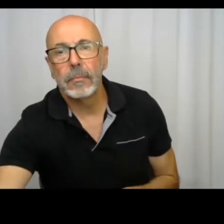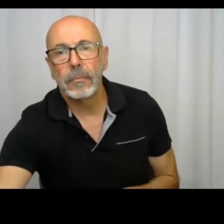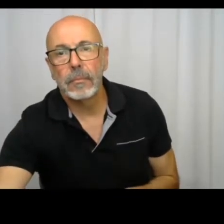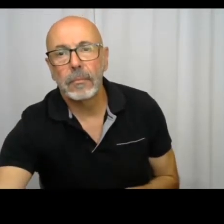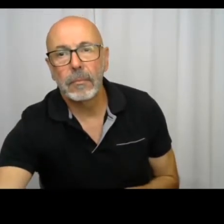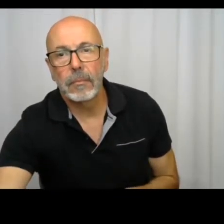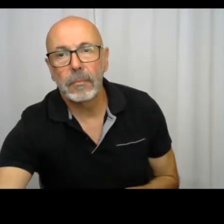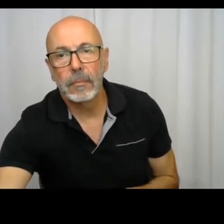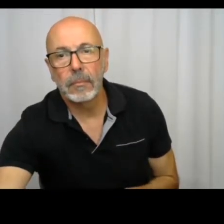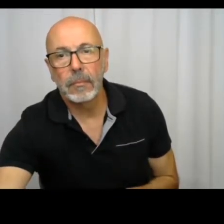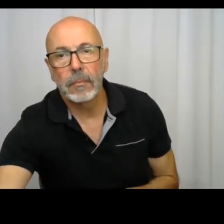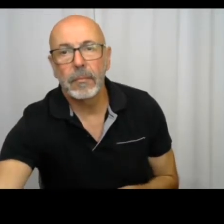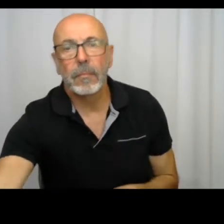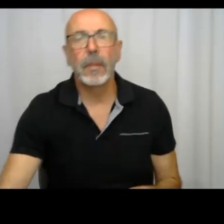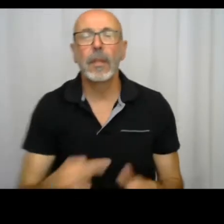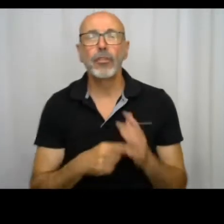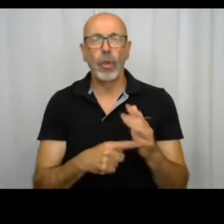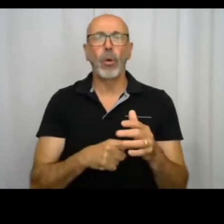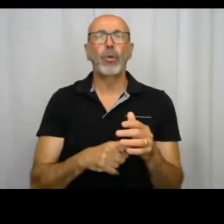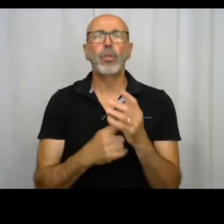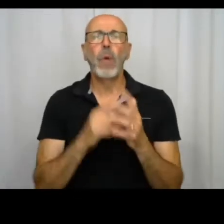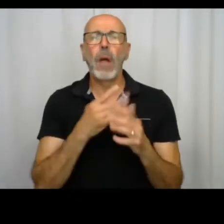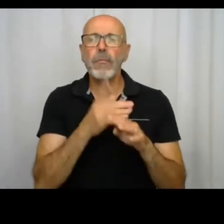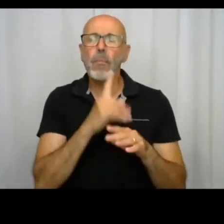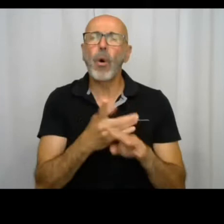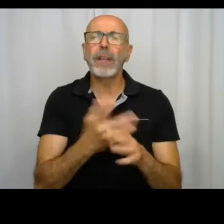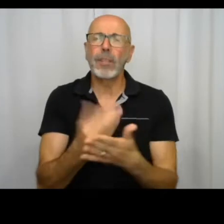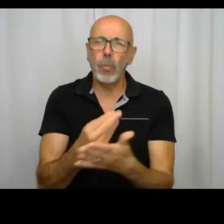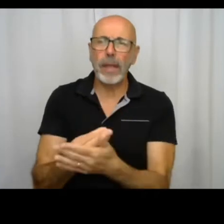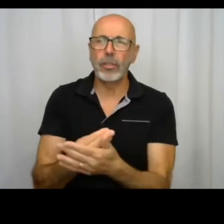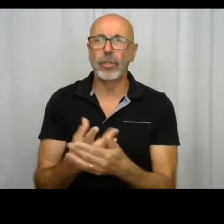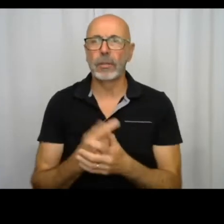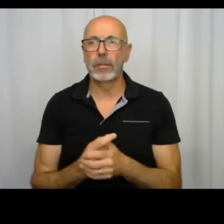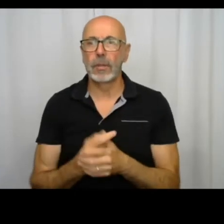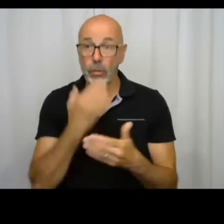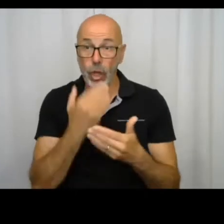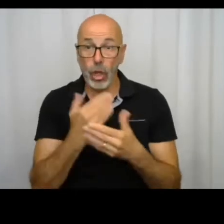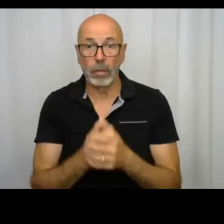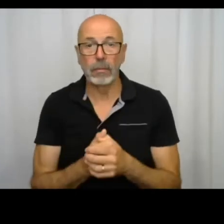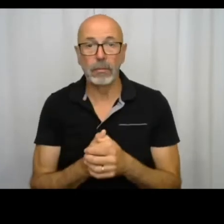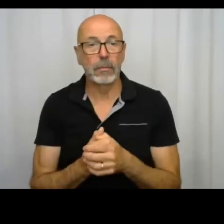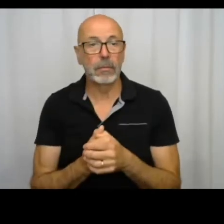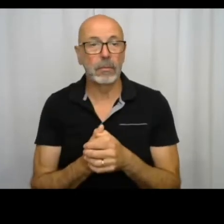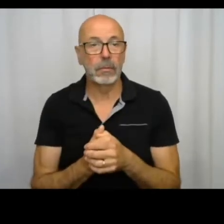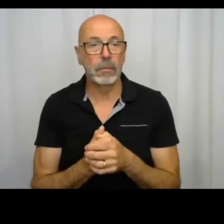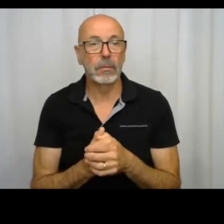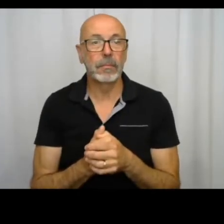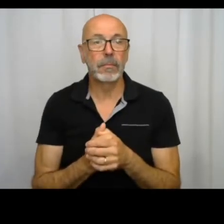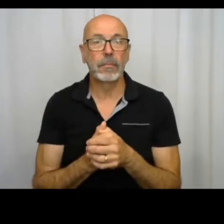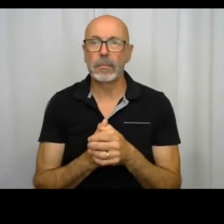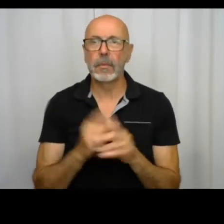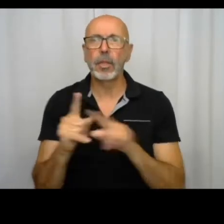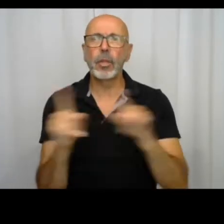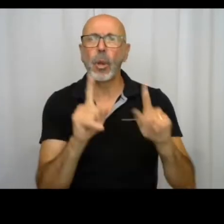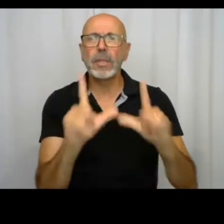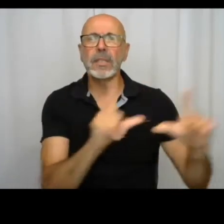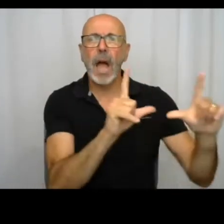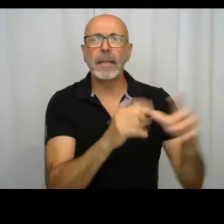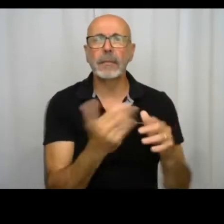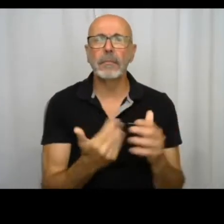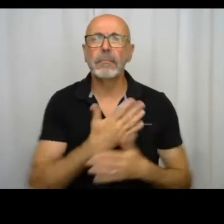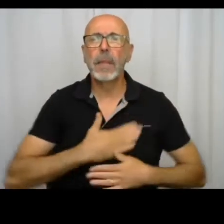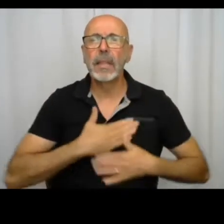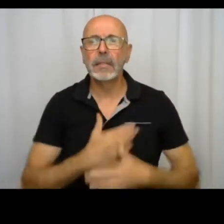that you do have increased wages once you're enrolled, which is all good. And I'm going to go to can you go to the next slide,